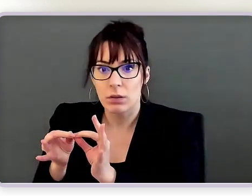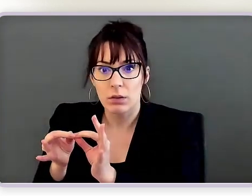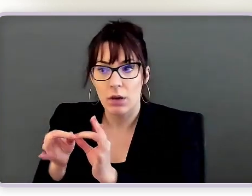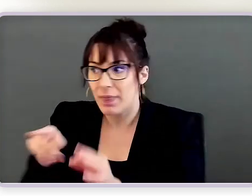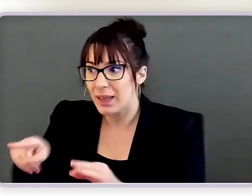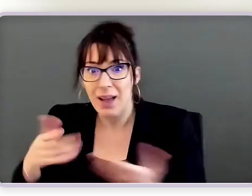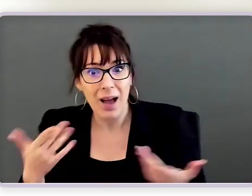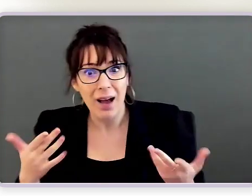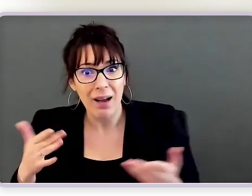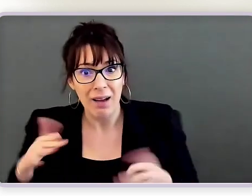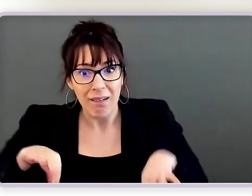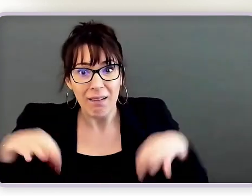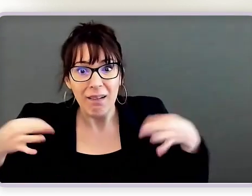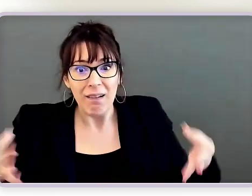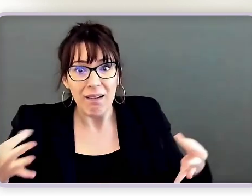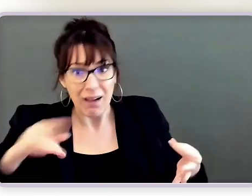$5,000.